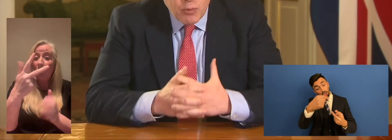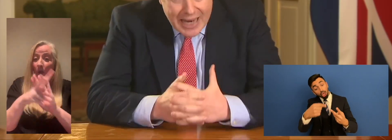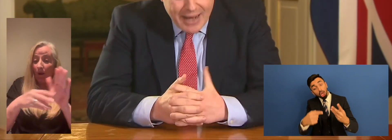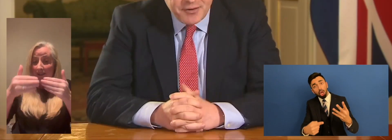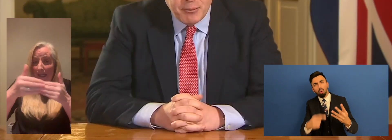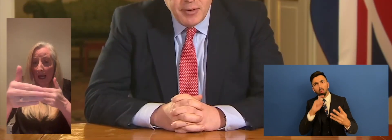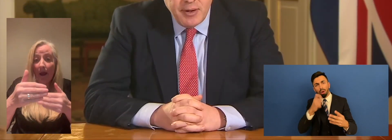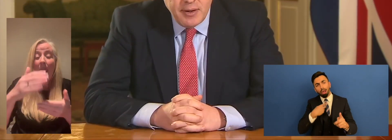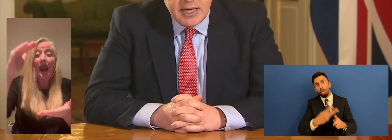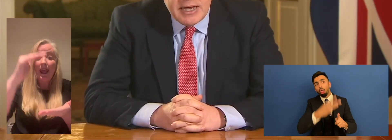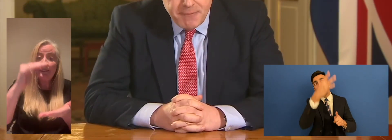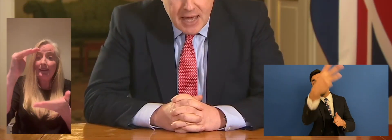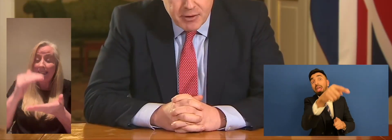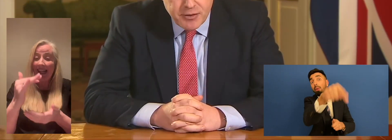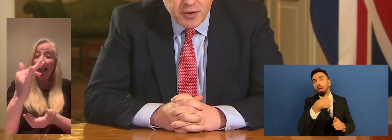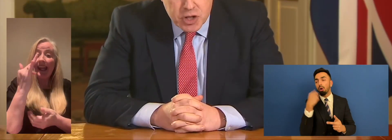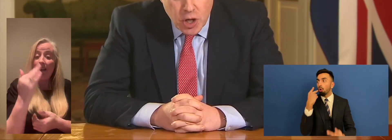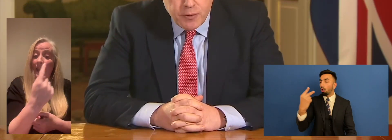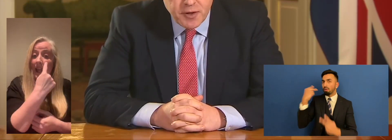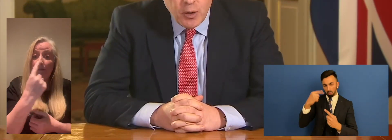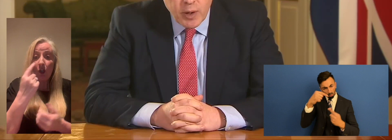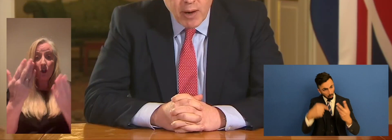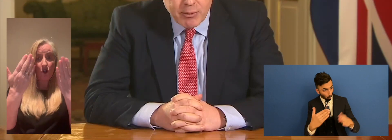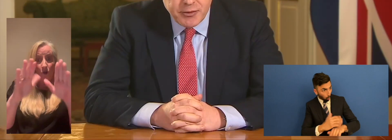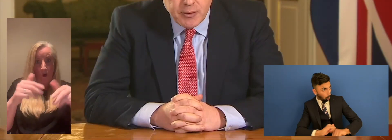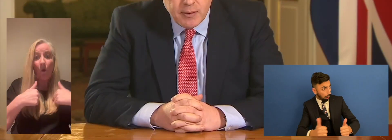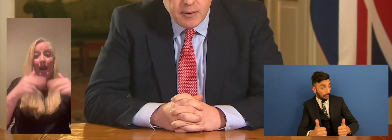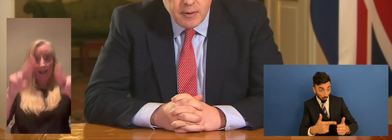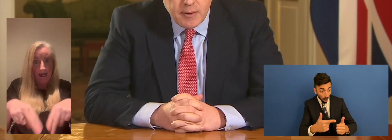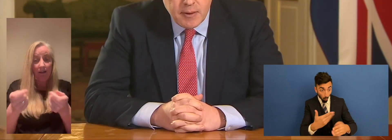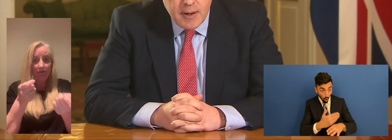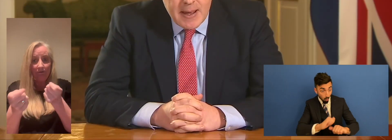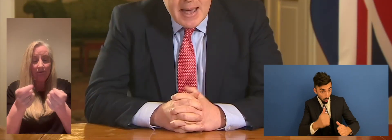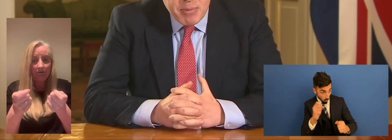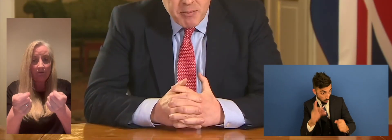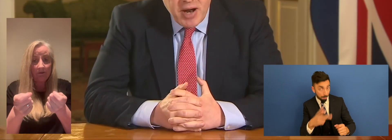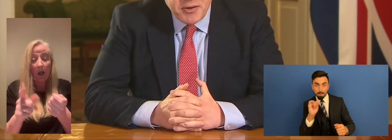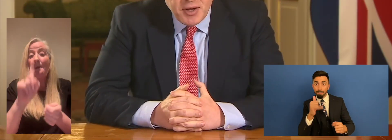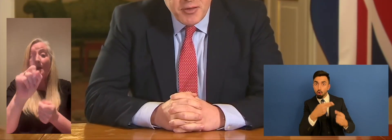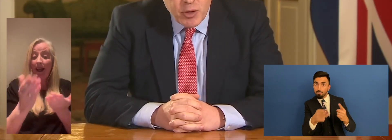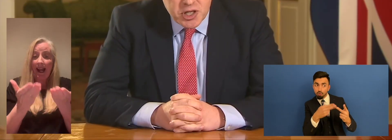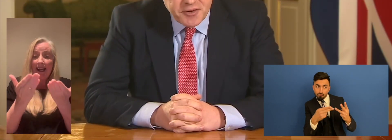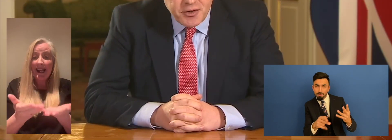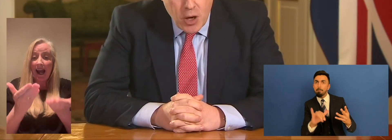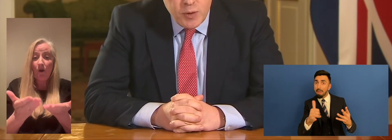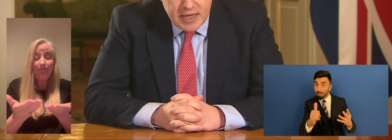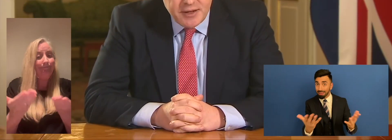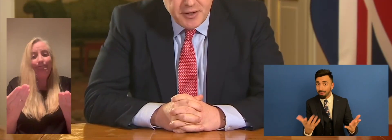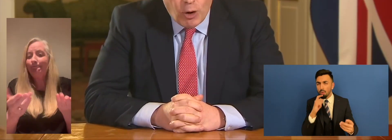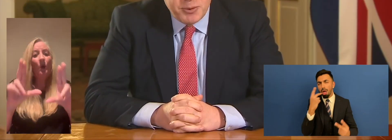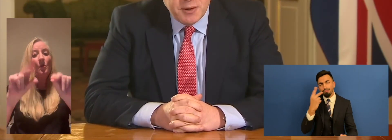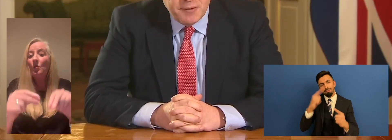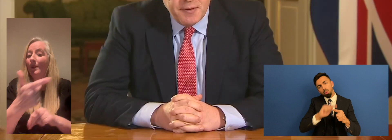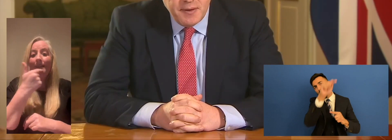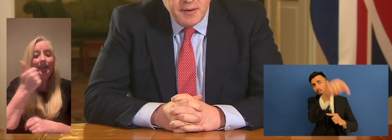and relax them if the evidence shows we are able to. But at present, there are just no